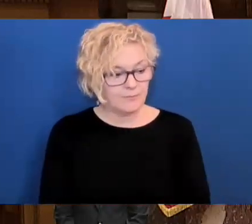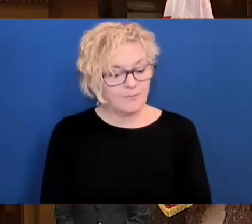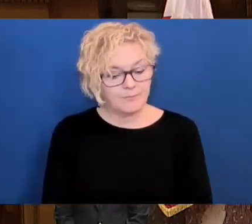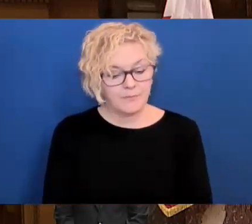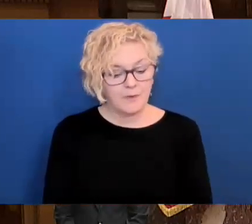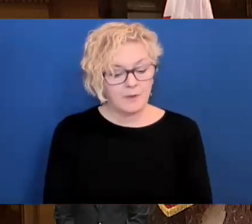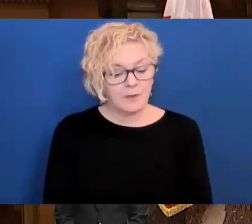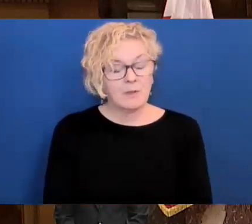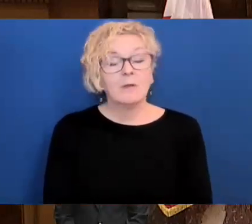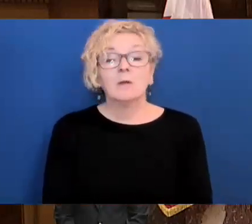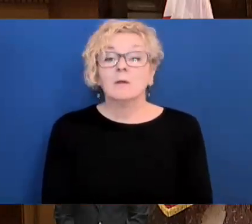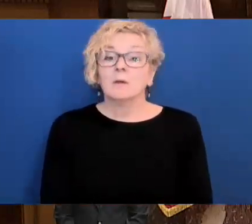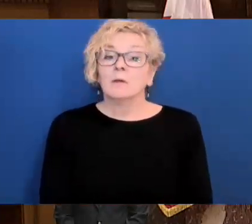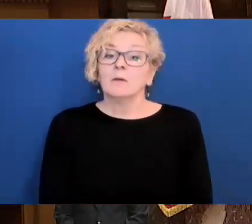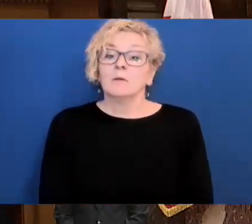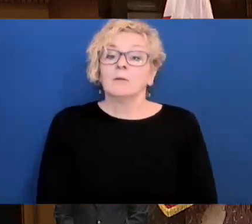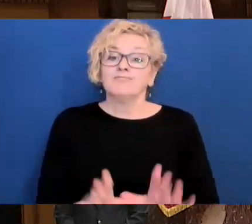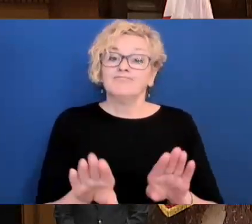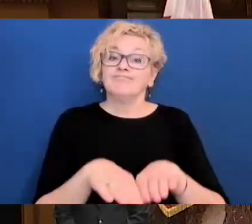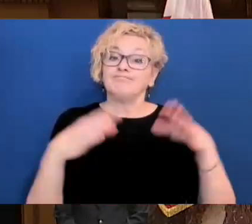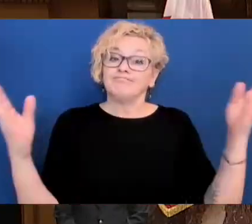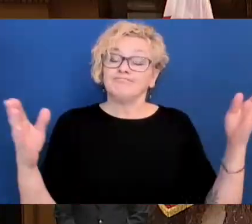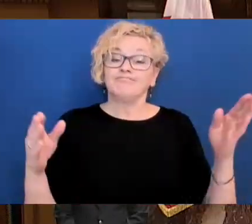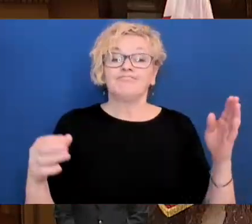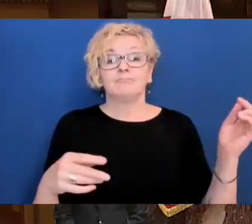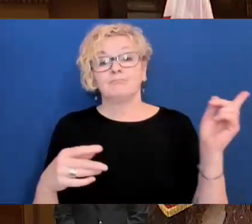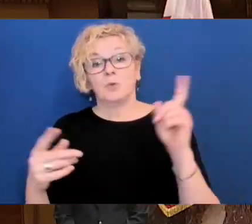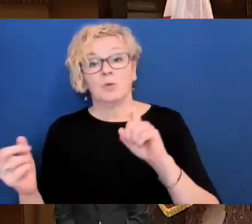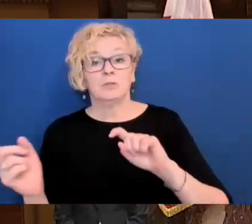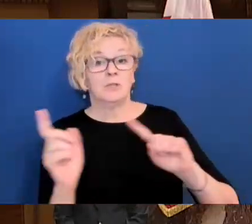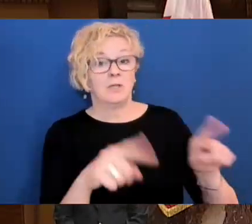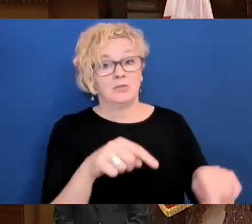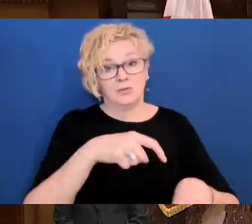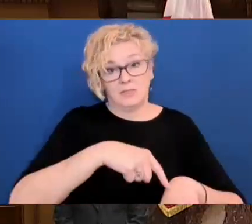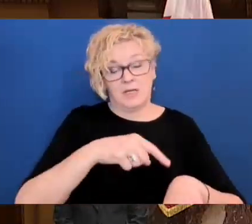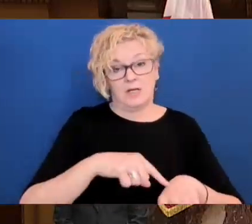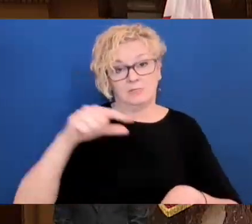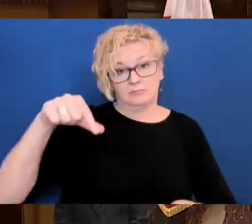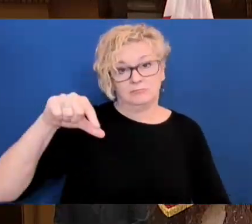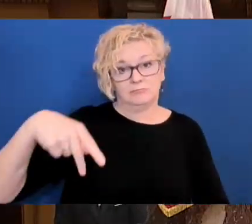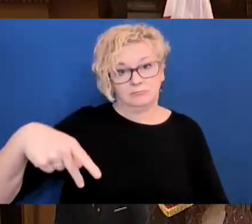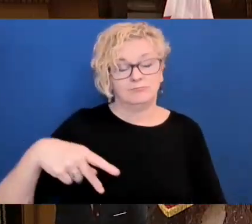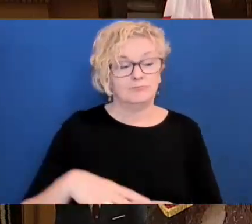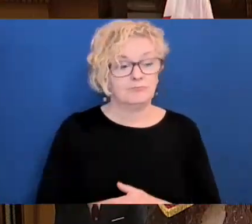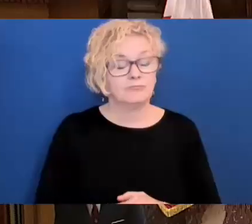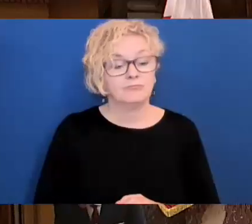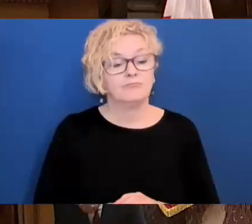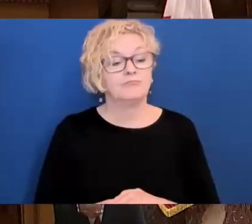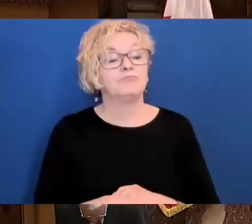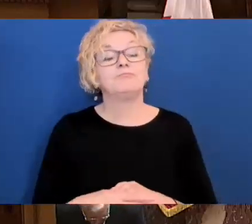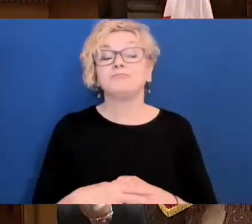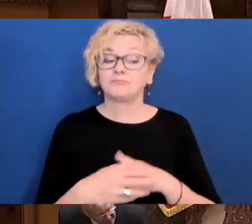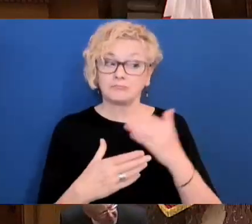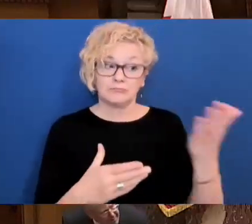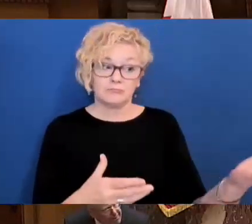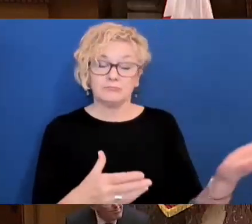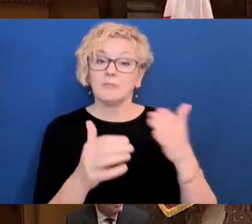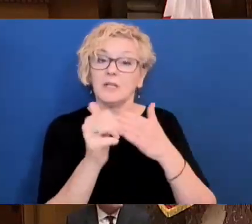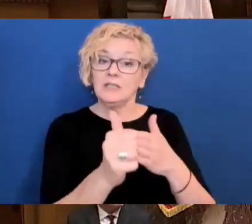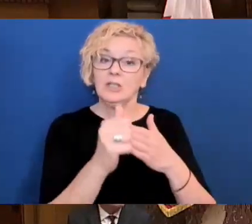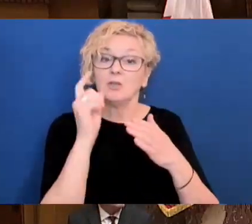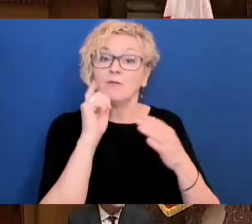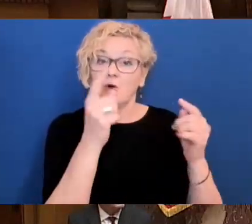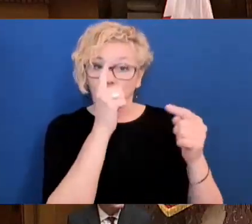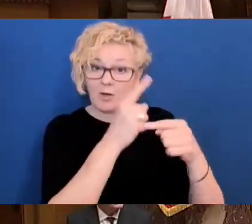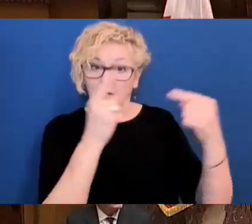Oral questions by members. Leader of the Official Opposition. Thank you, Mr. Speaker.